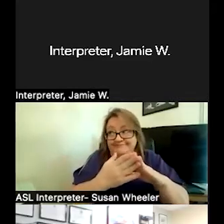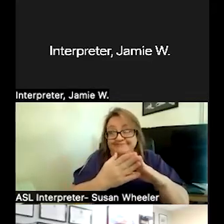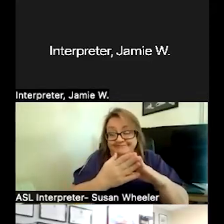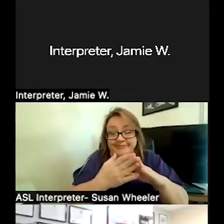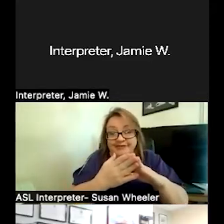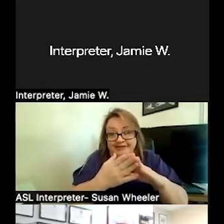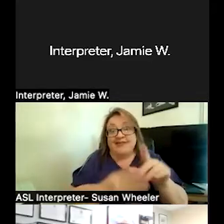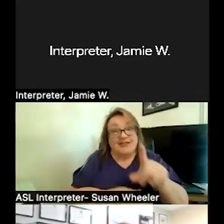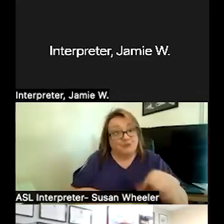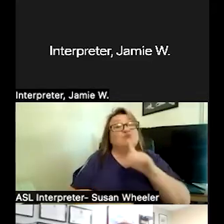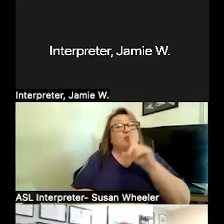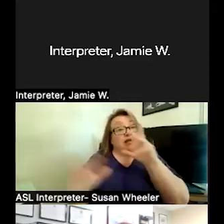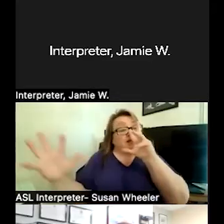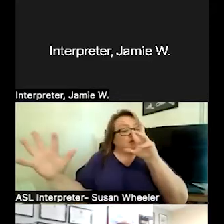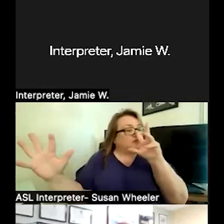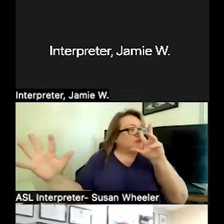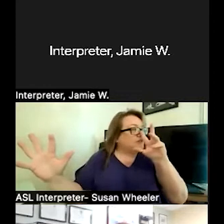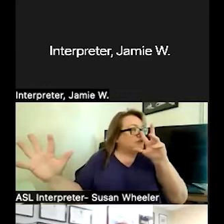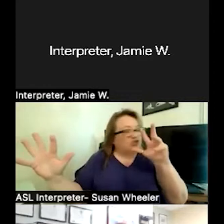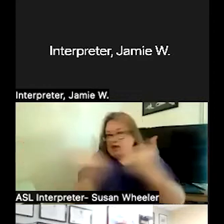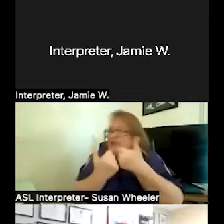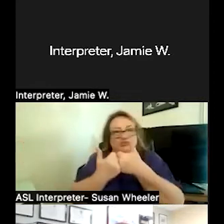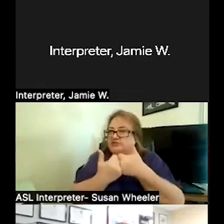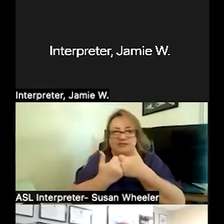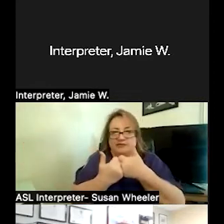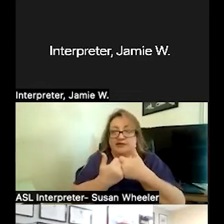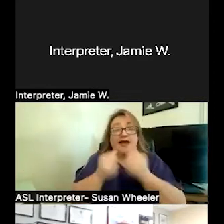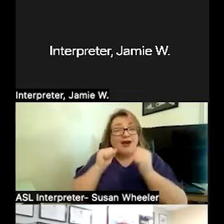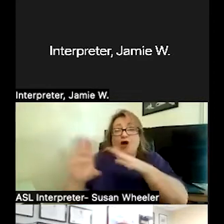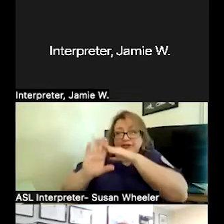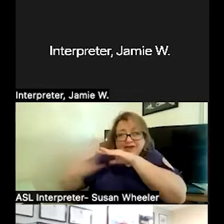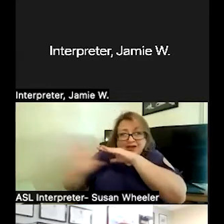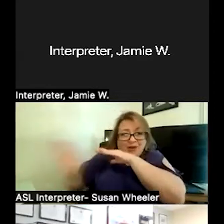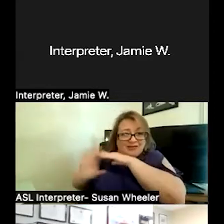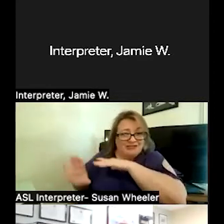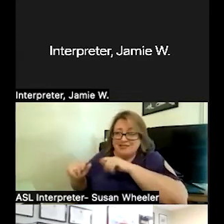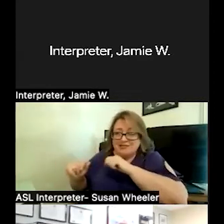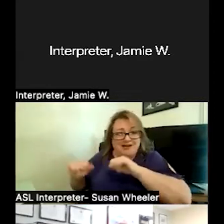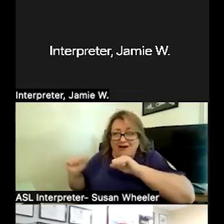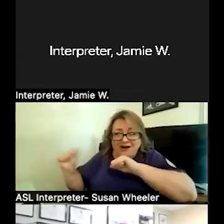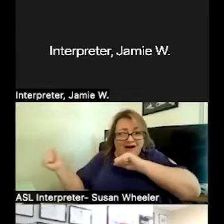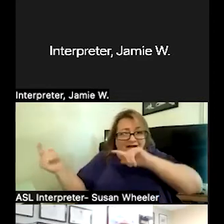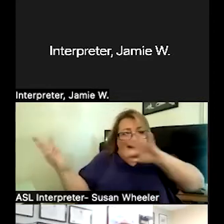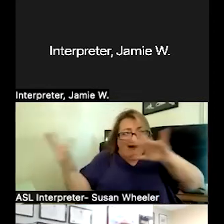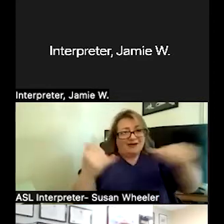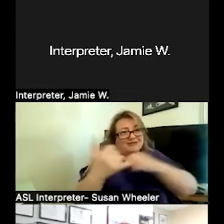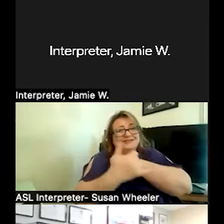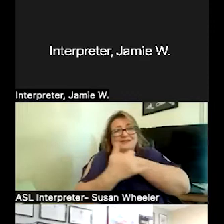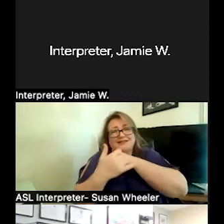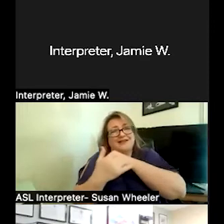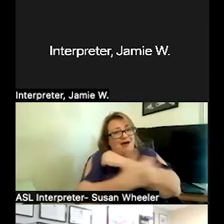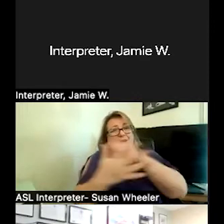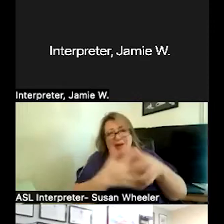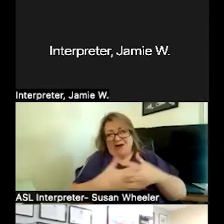challenging, and pretty much every evacuation that's been done across the United States in the last 20 years.